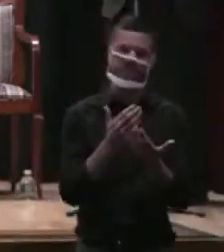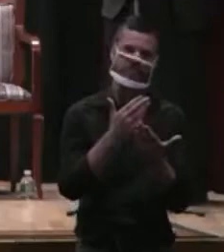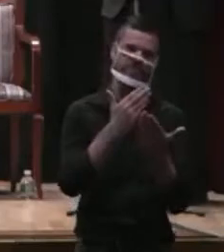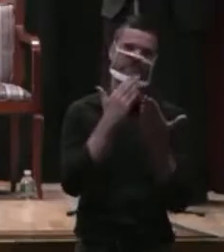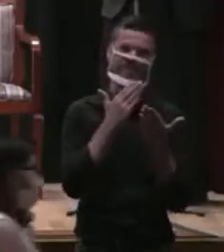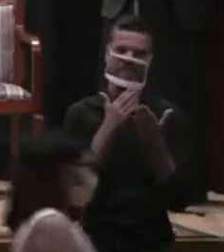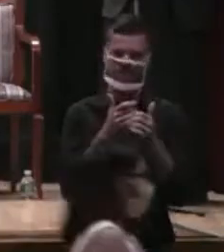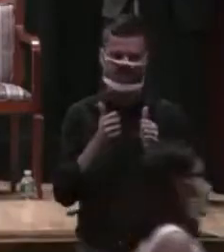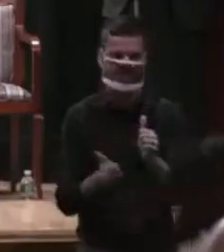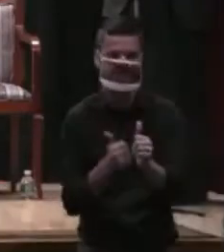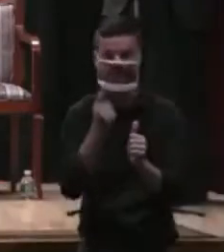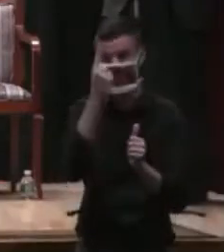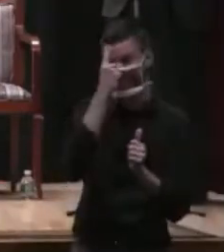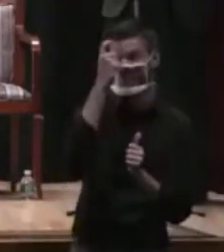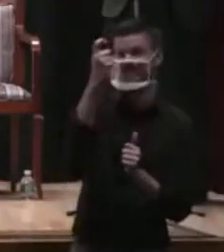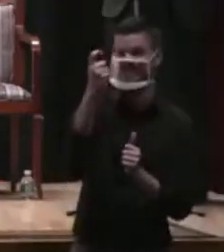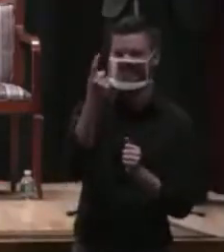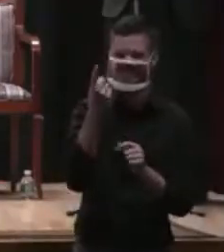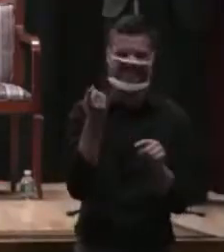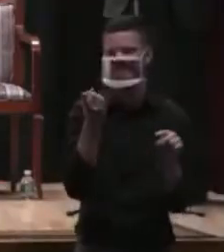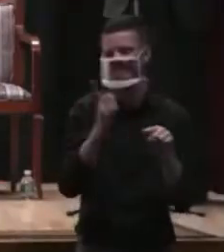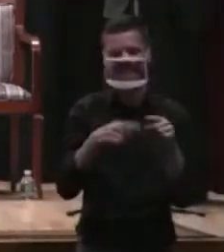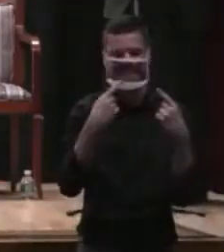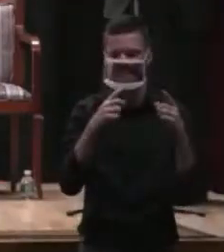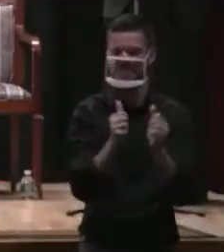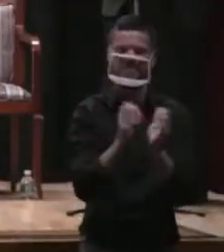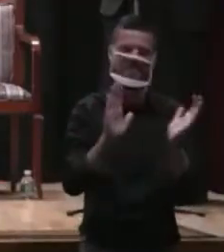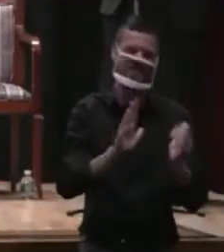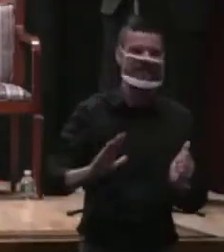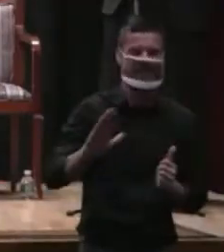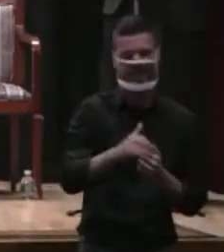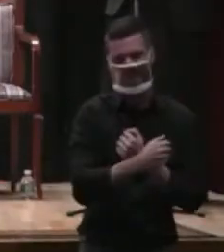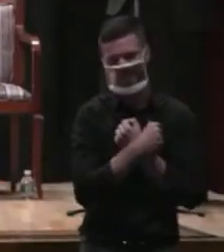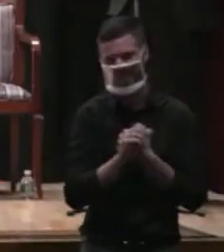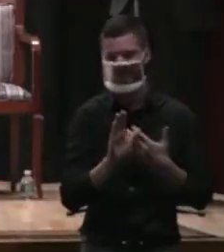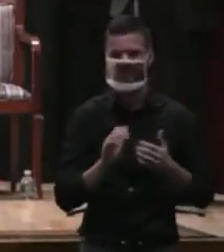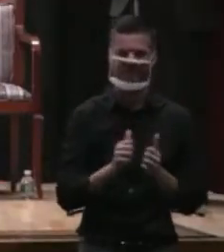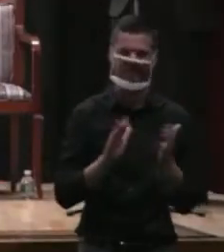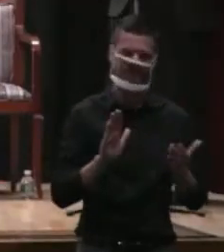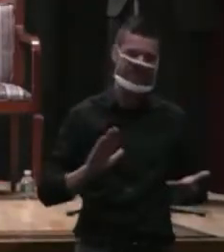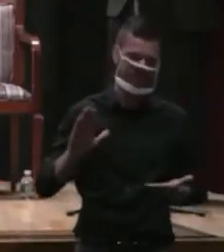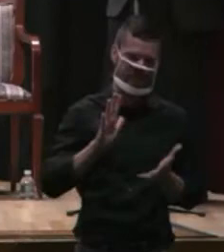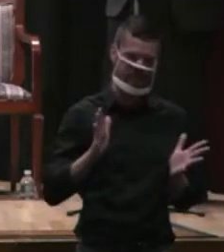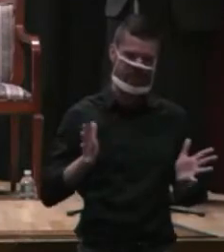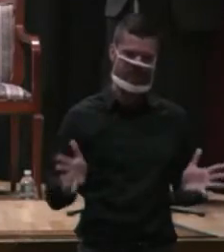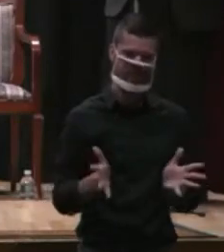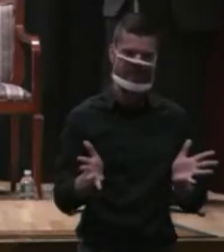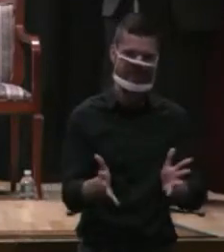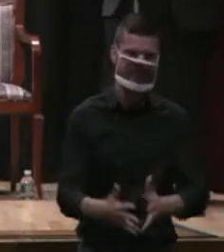her dreams and wouldn't have been able to succeed without all of their love and encouragement.